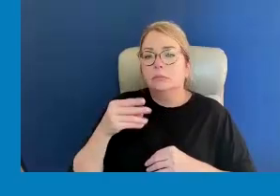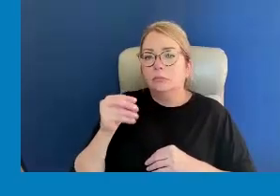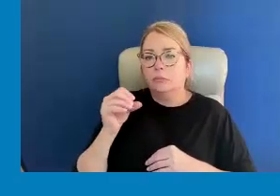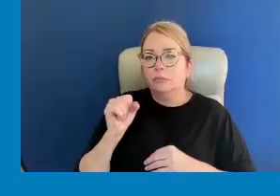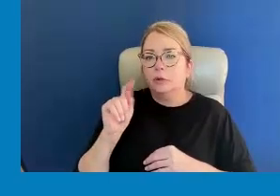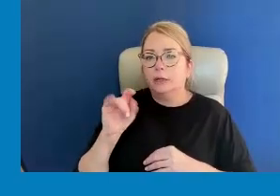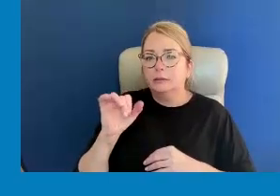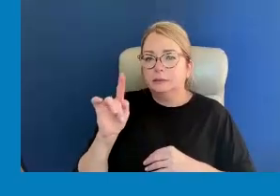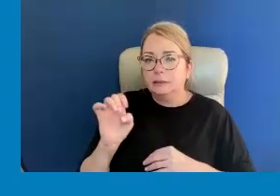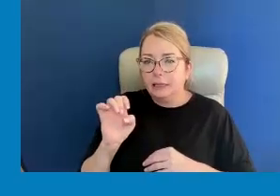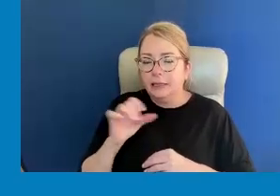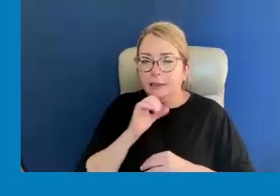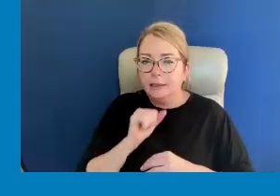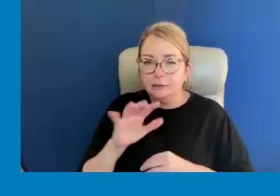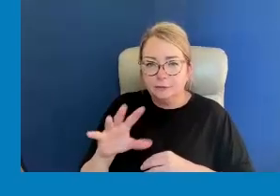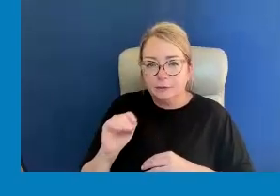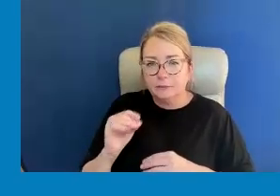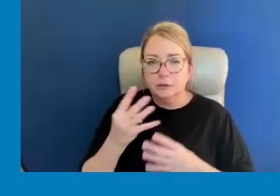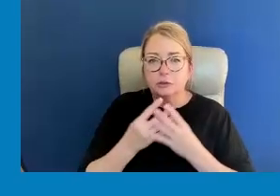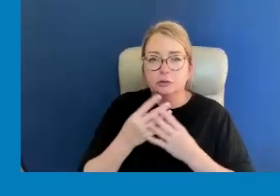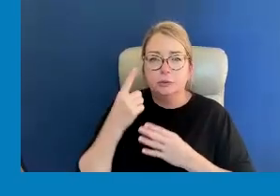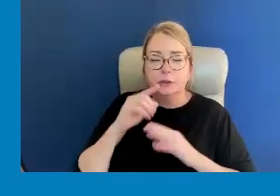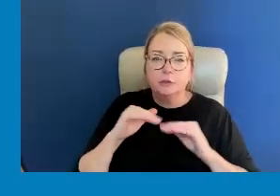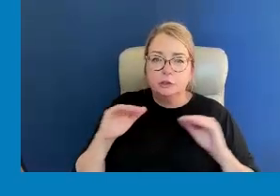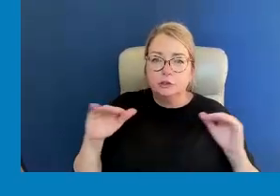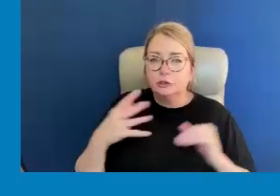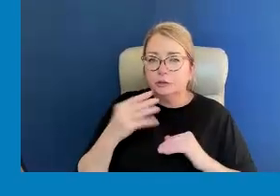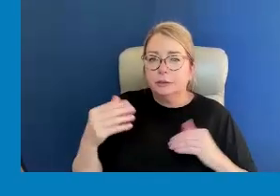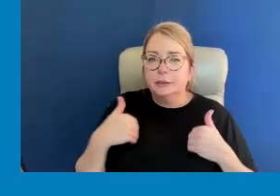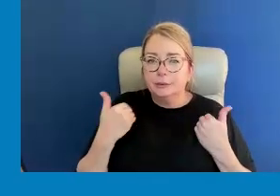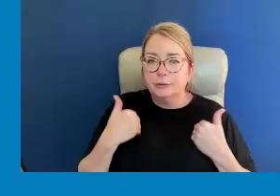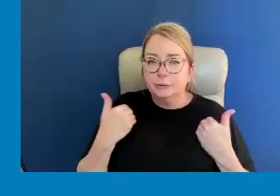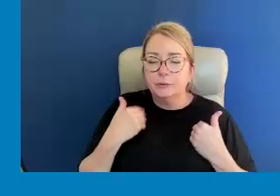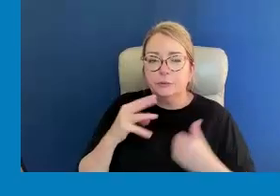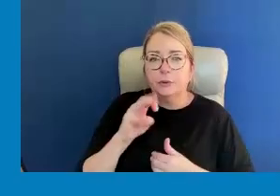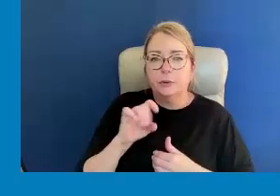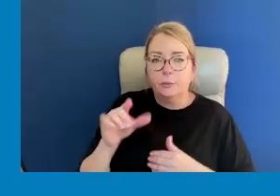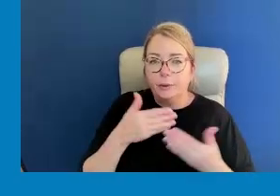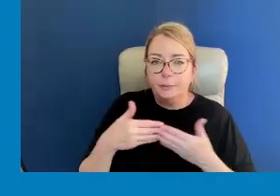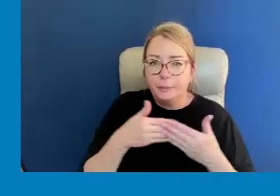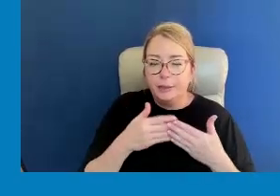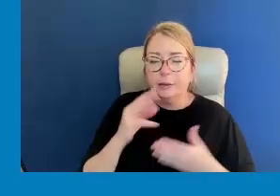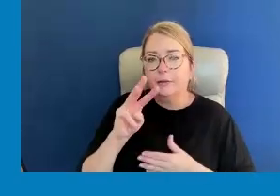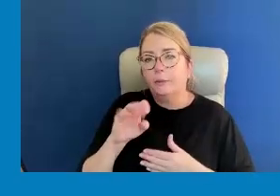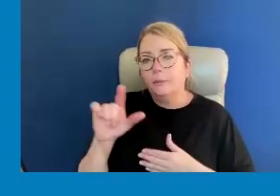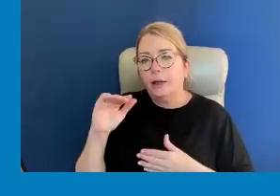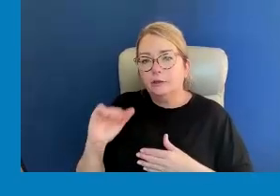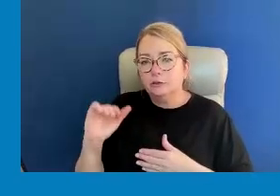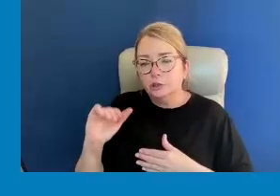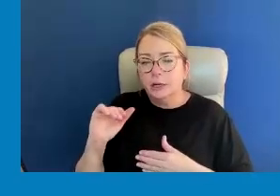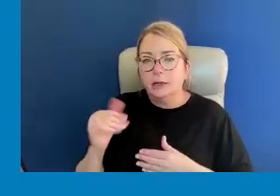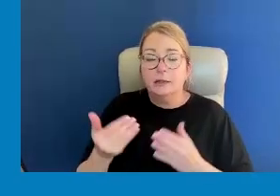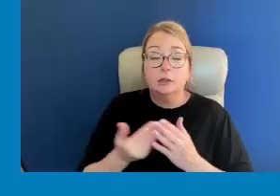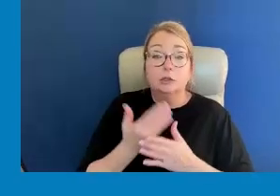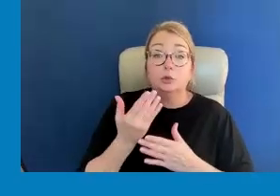screenings at age 50. There's even screenings for children and adolescents. So we have well baby and well child preventative care benefits.